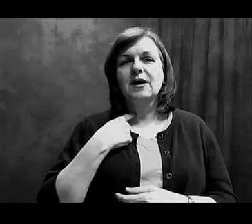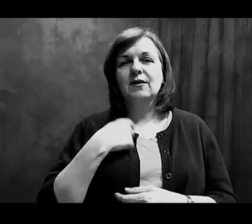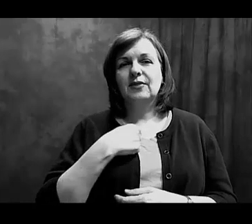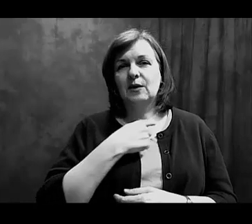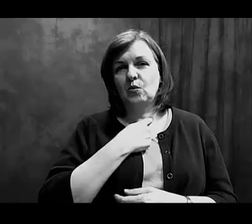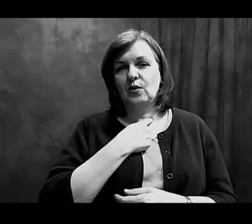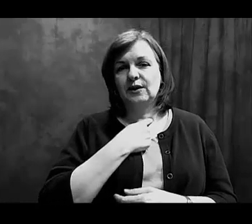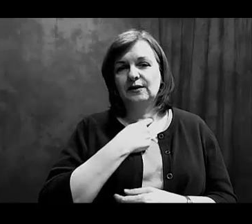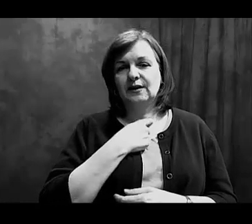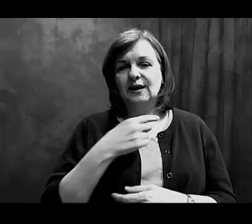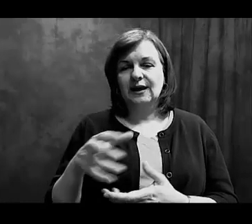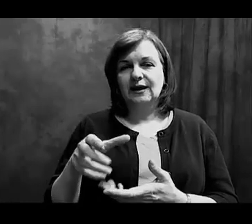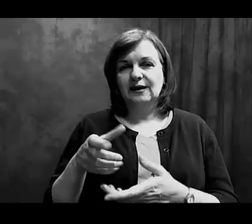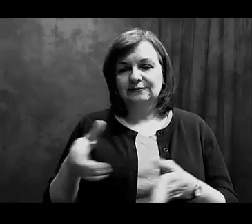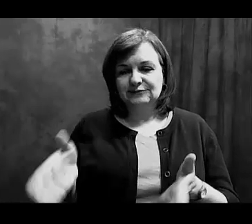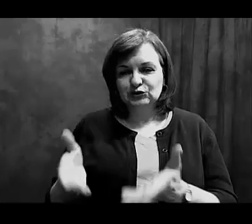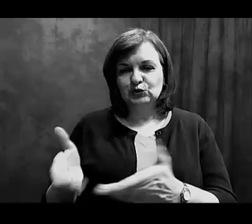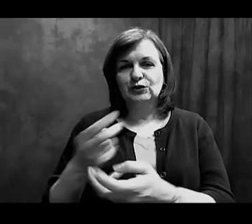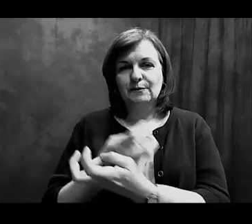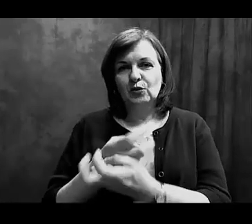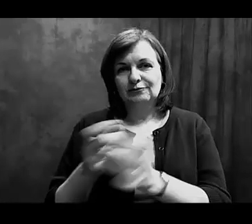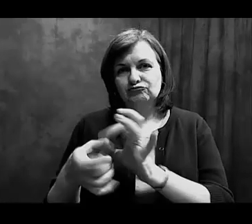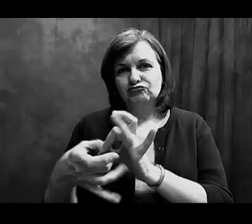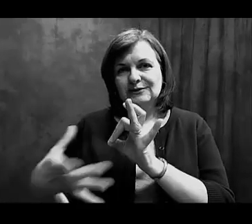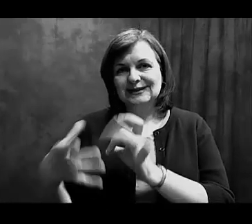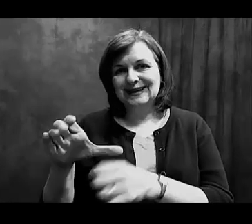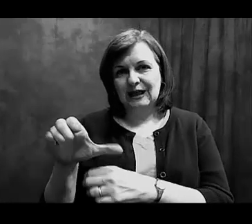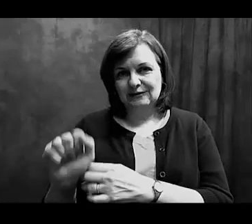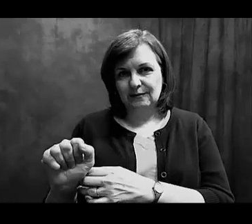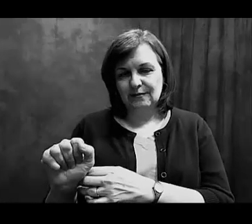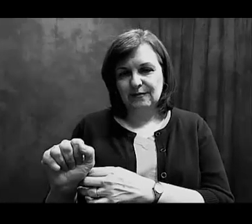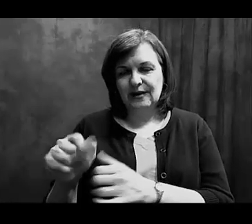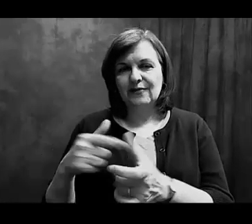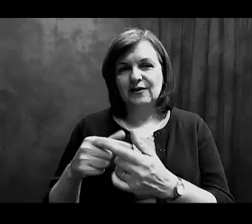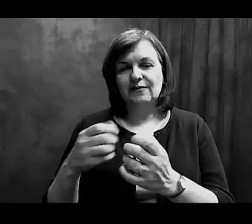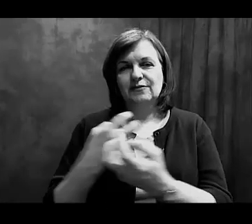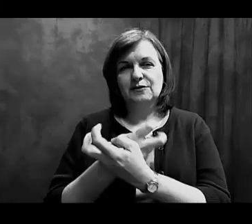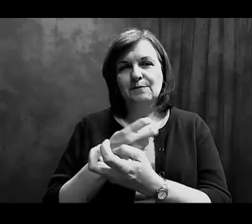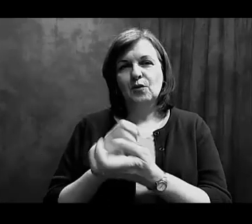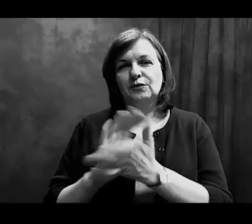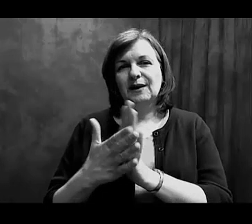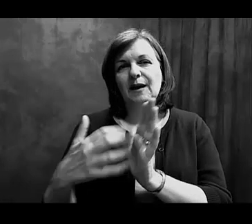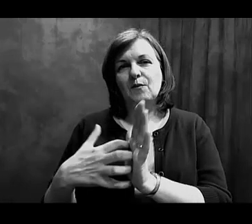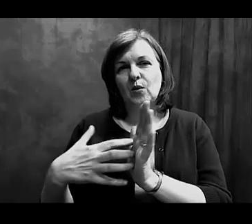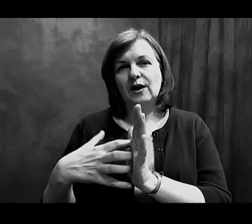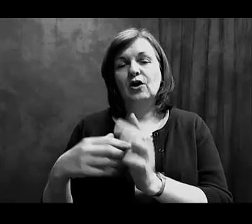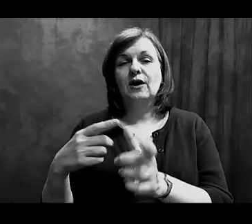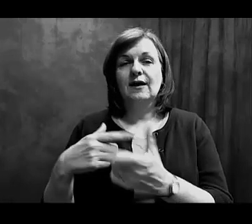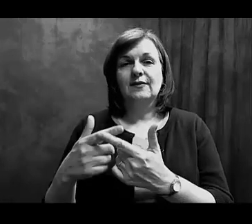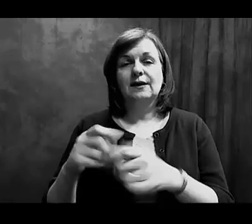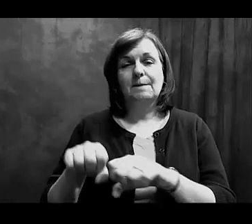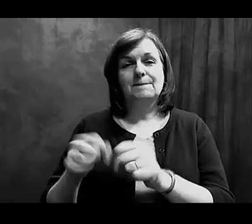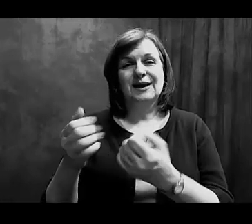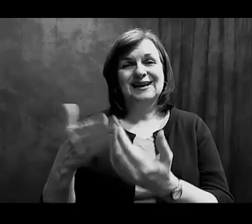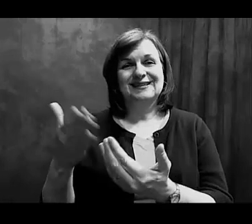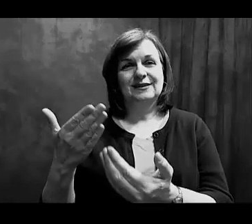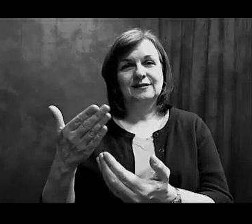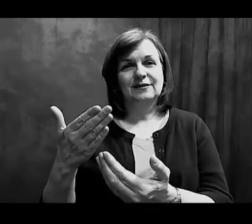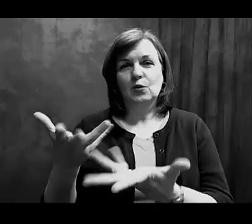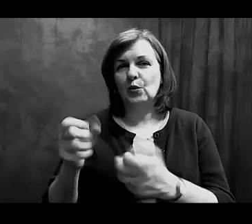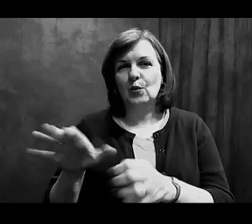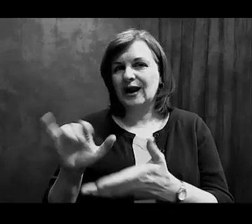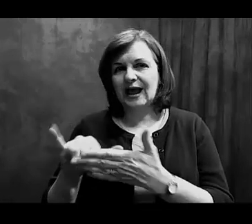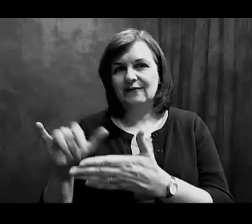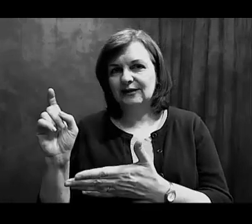in your diet causes the parathyroid gland to turn on, remove calcium from your bones. As it does, your bones weaken and